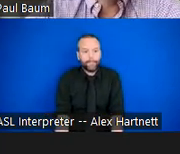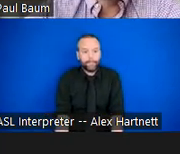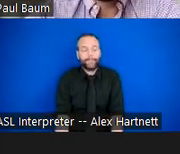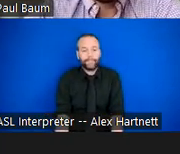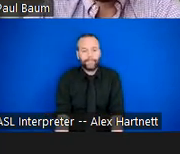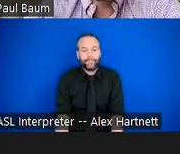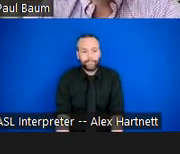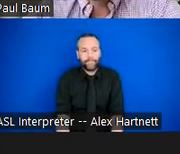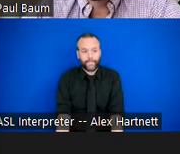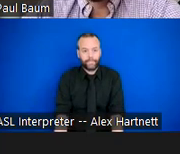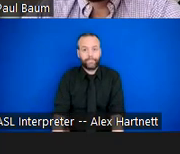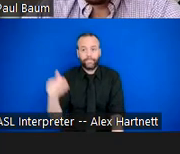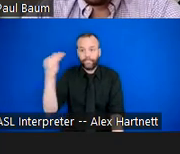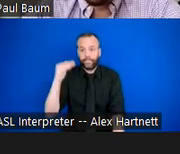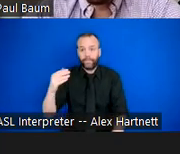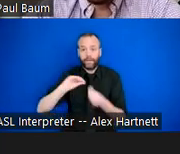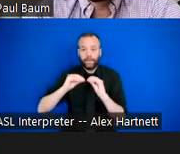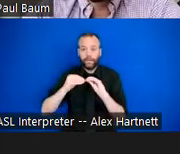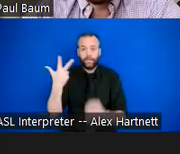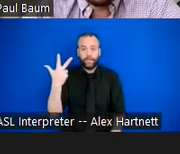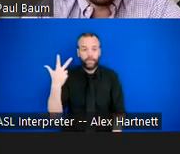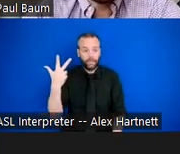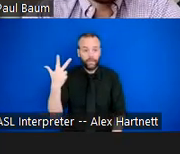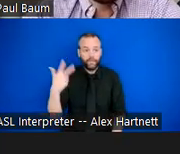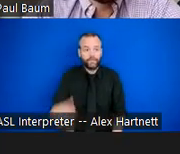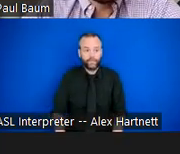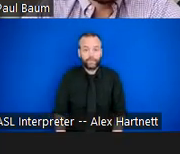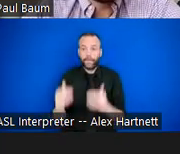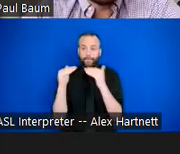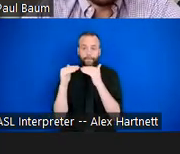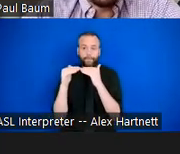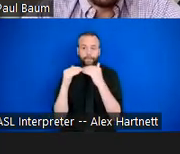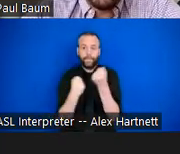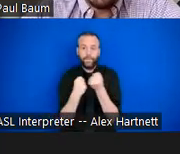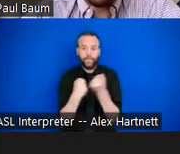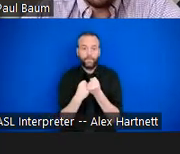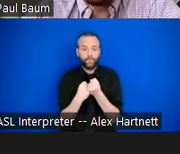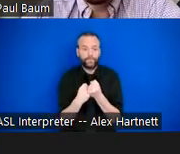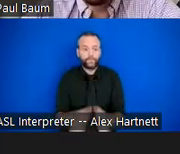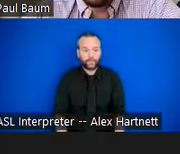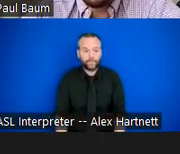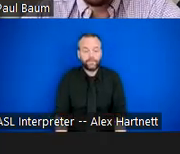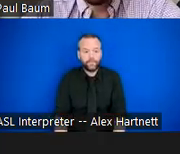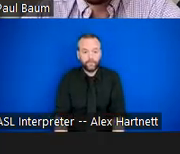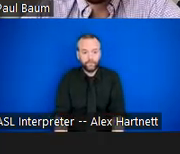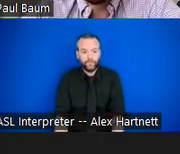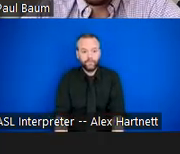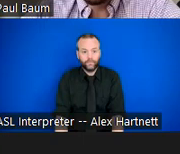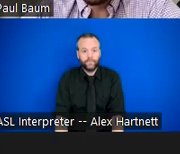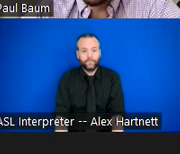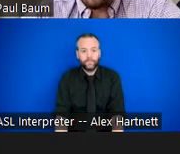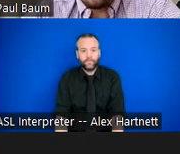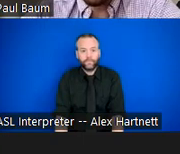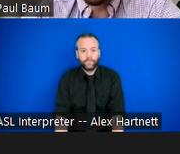Protective factor 3, peer support in LGBTQ plus communities. LGBTQ youth who live in community that